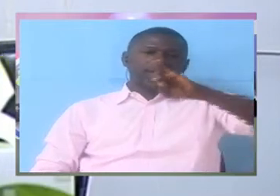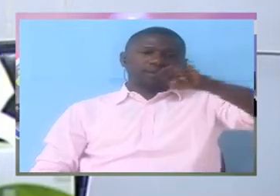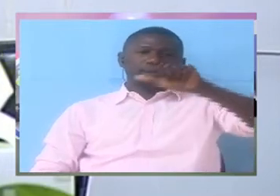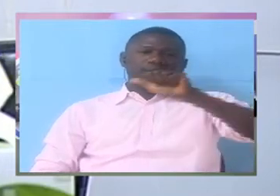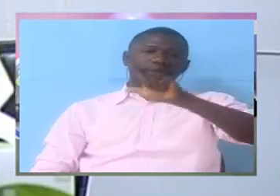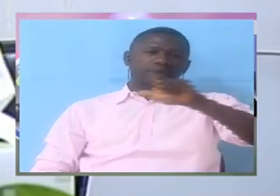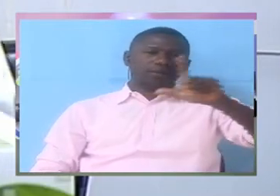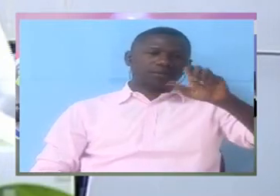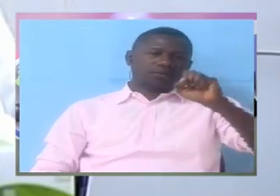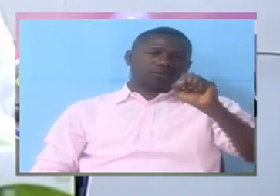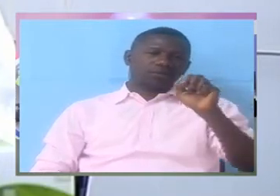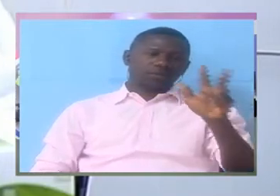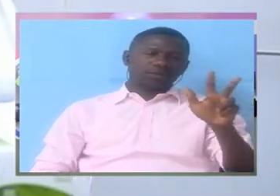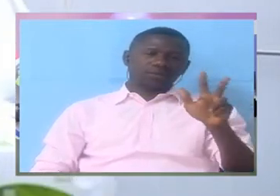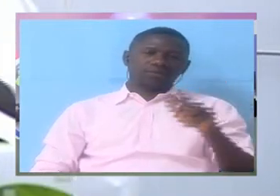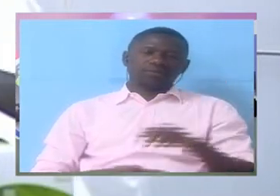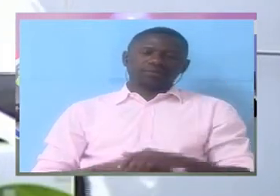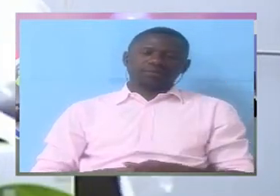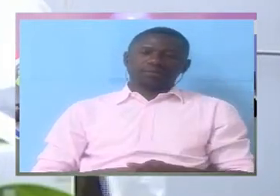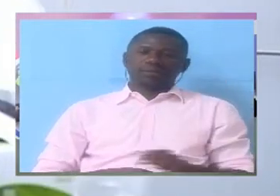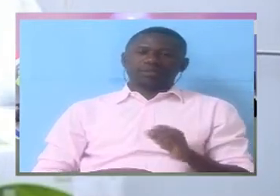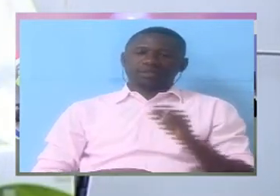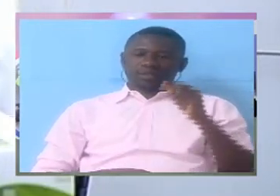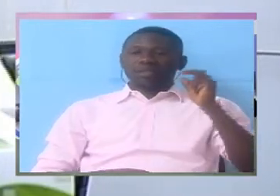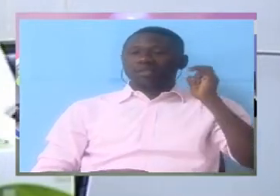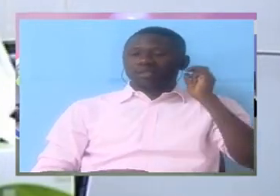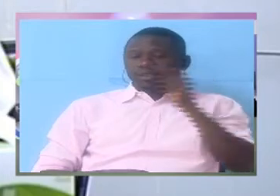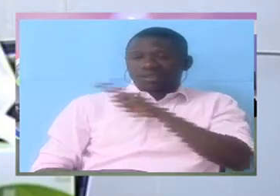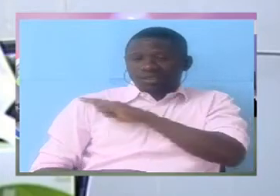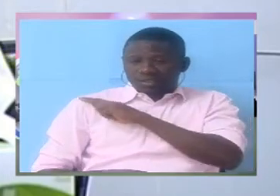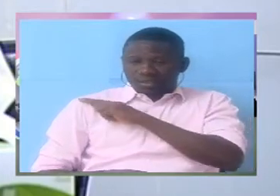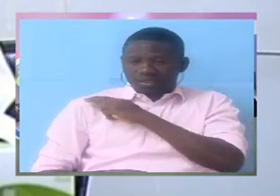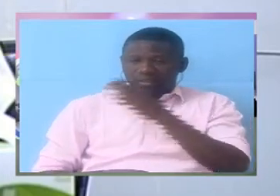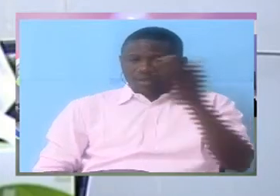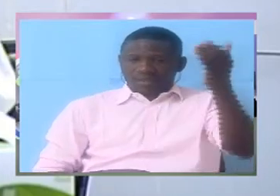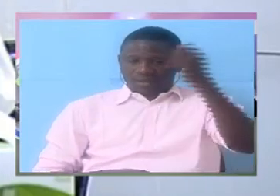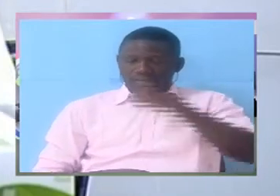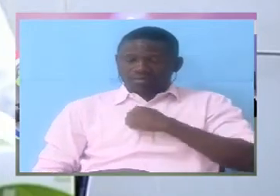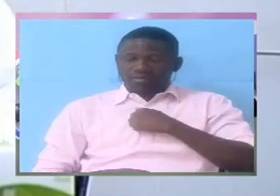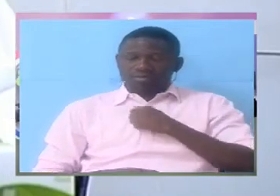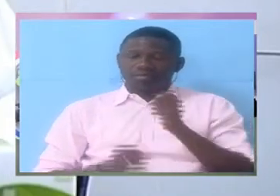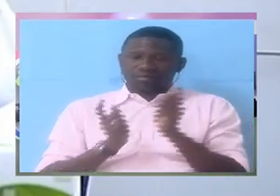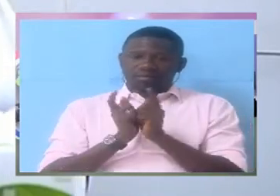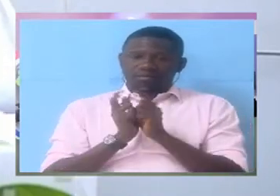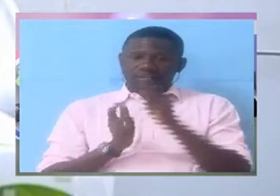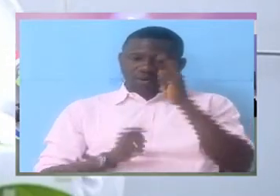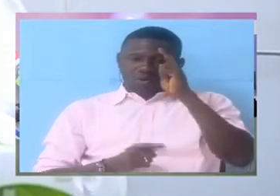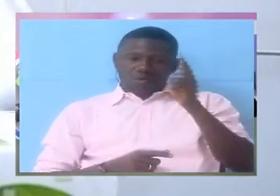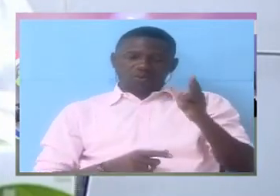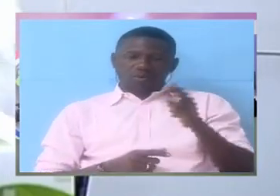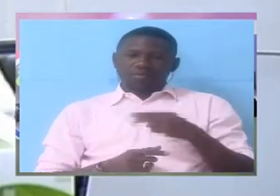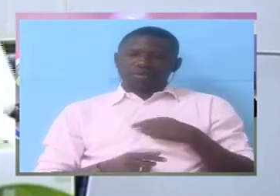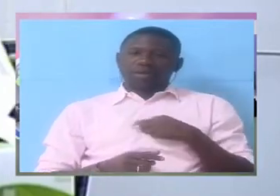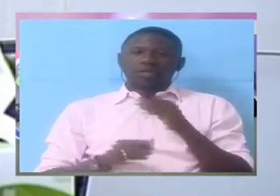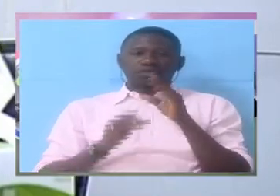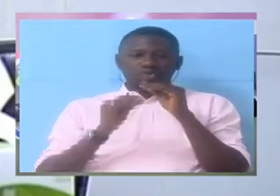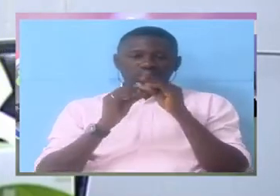Honorable Keba Jalo. The sister came to my house. Abari muso nata na bungoto. And said to me in